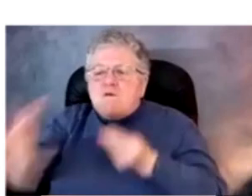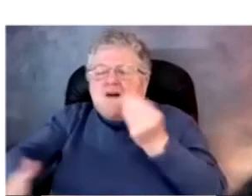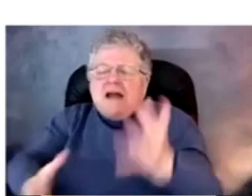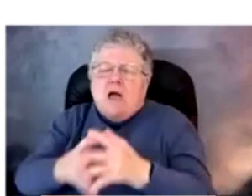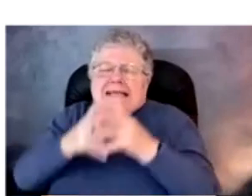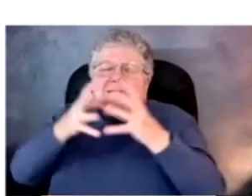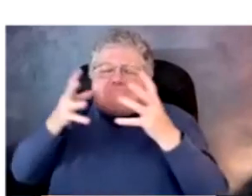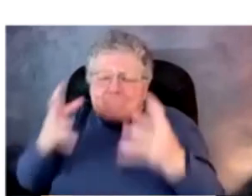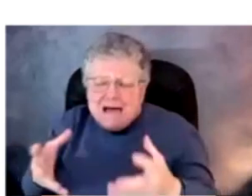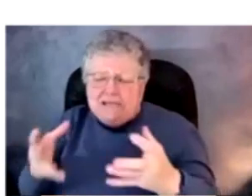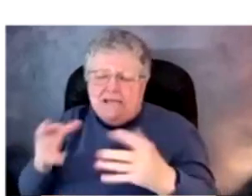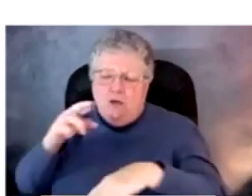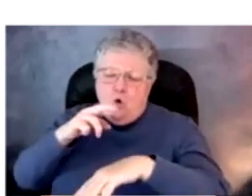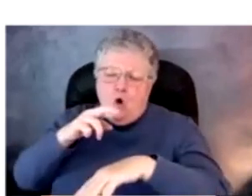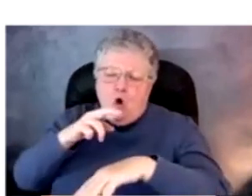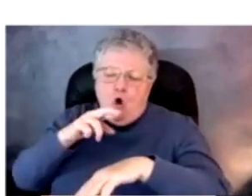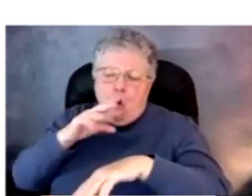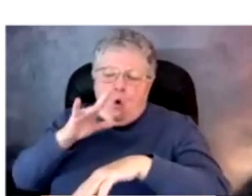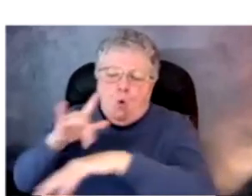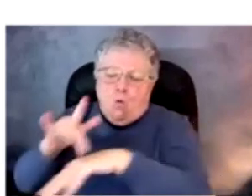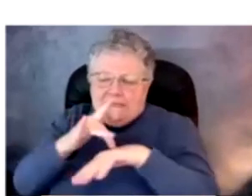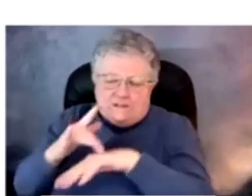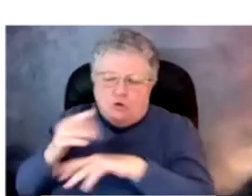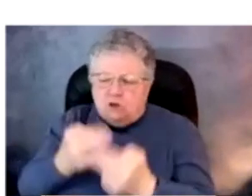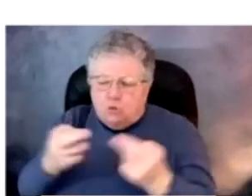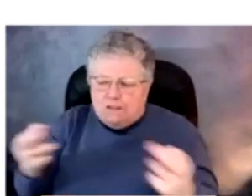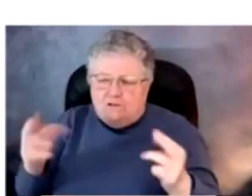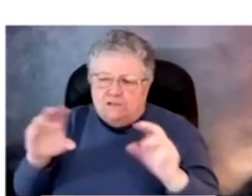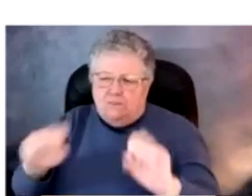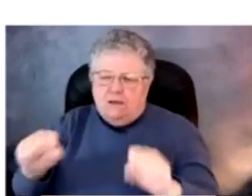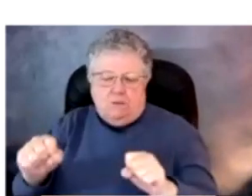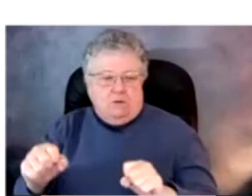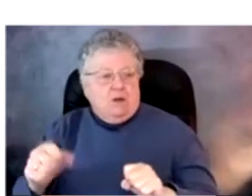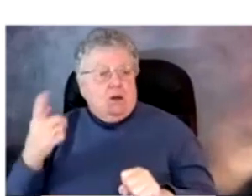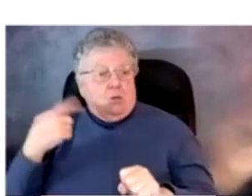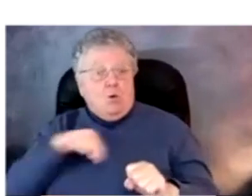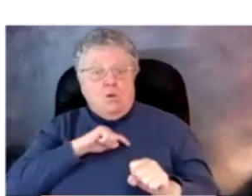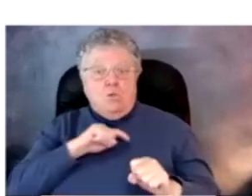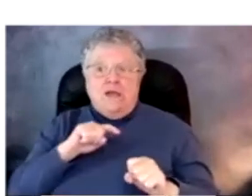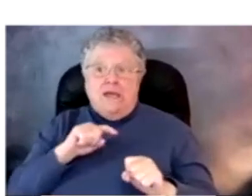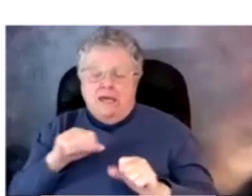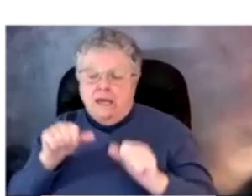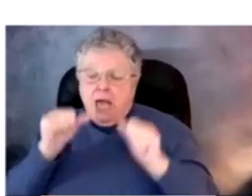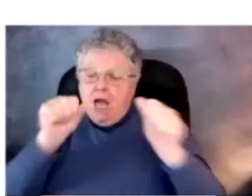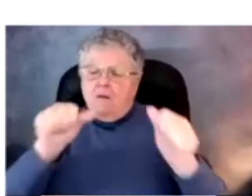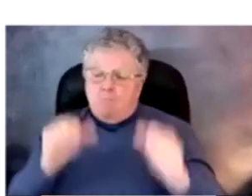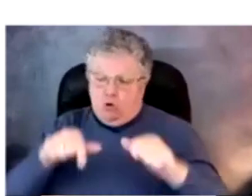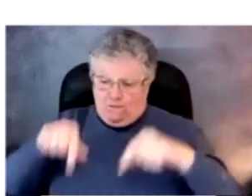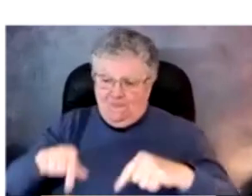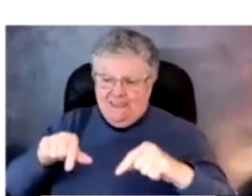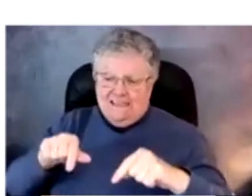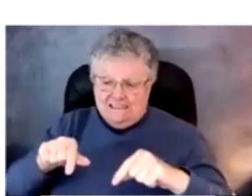you in your work. Yes, once we get this recording up on our webpage, we can put these links on there for everyone. Great.